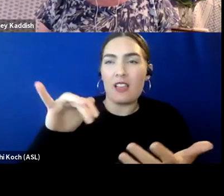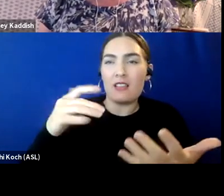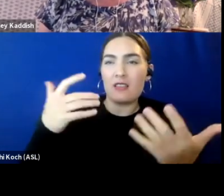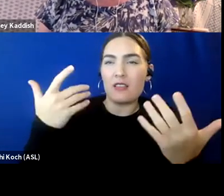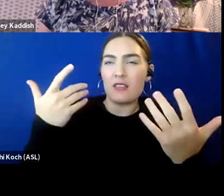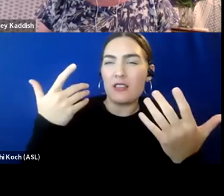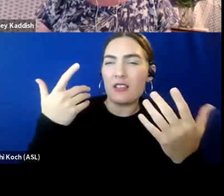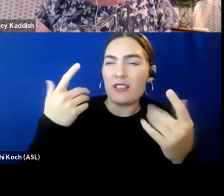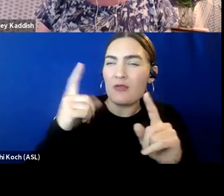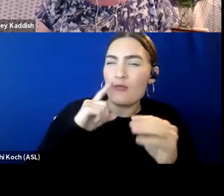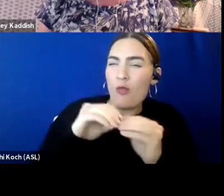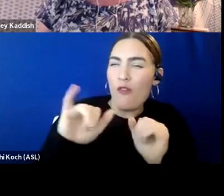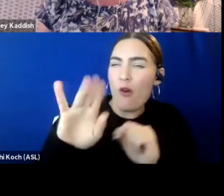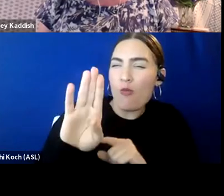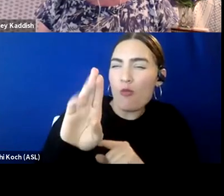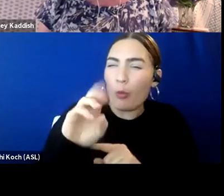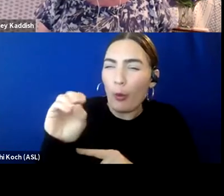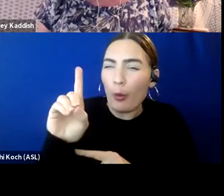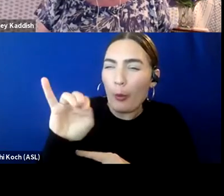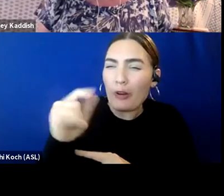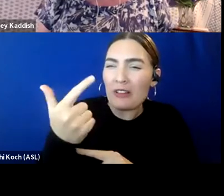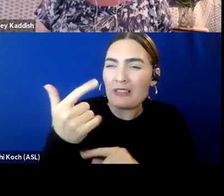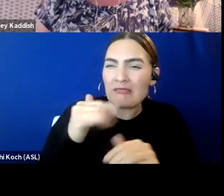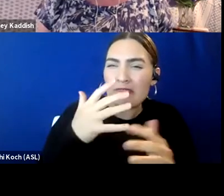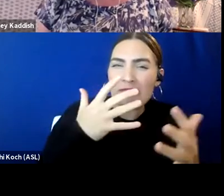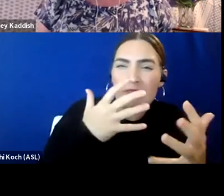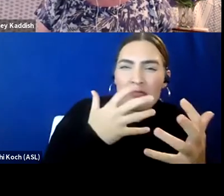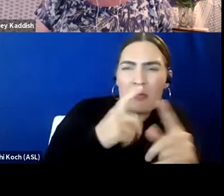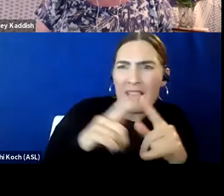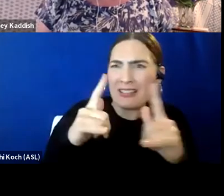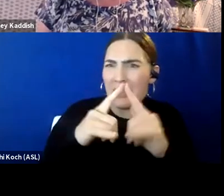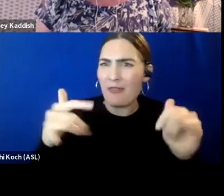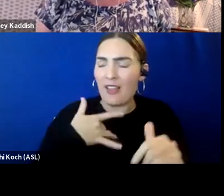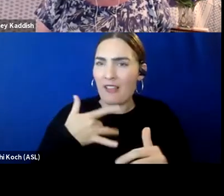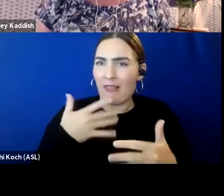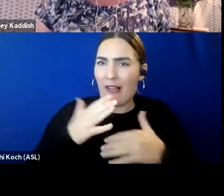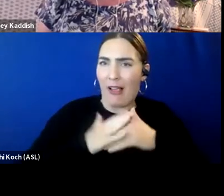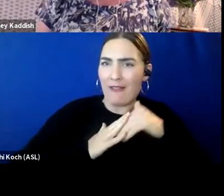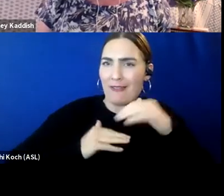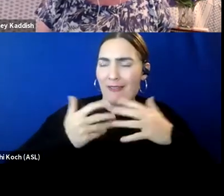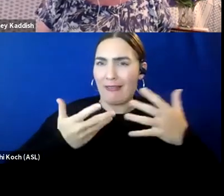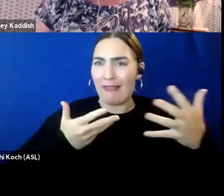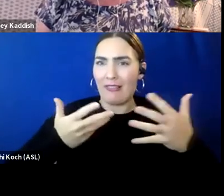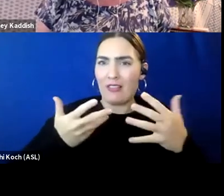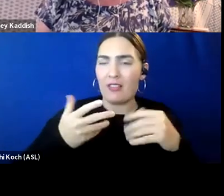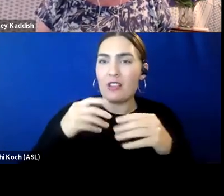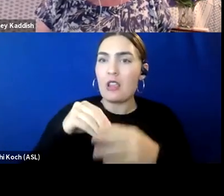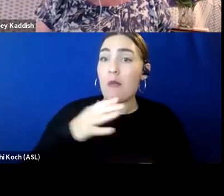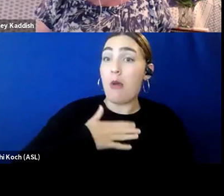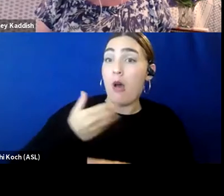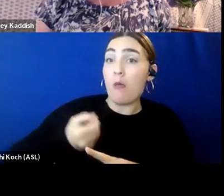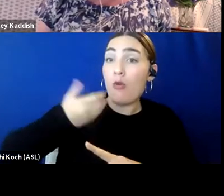brooding to me, but soothing at the same time. And so in my poetry, I try